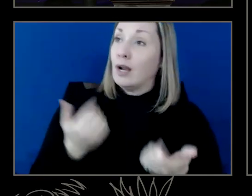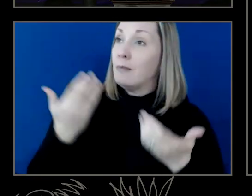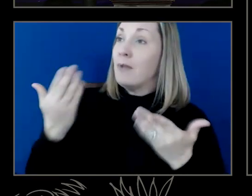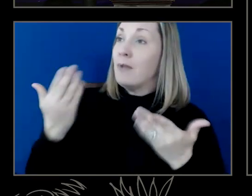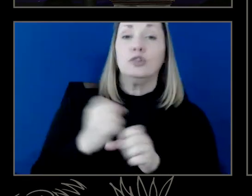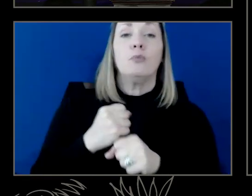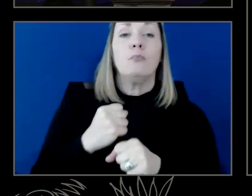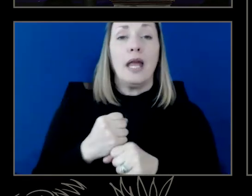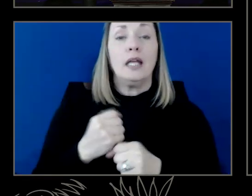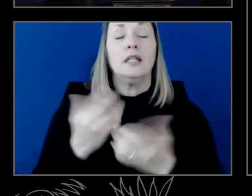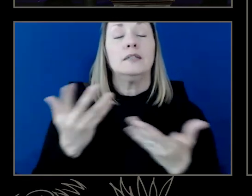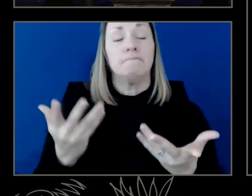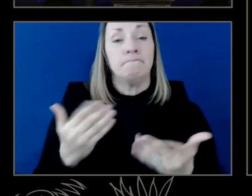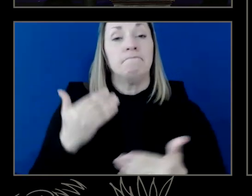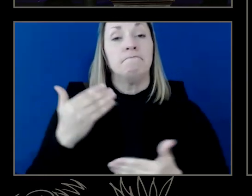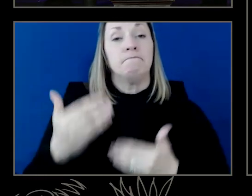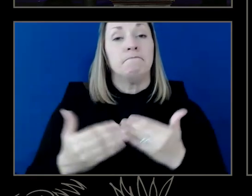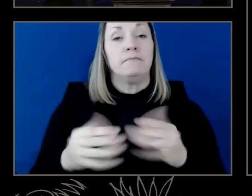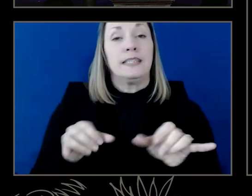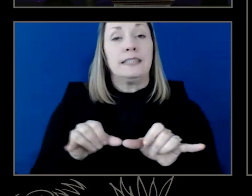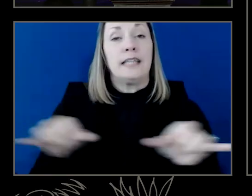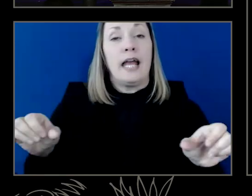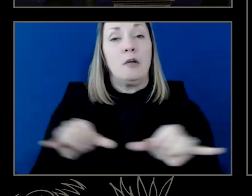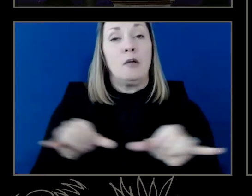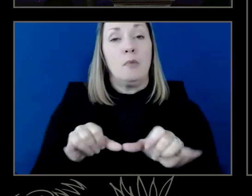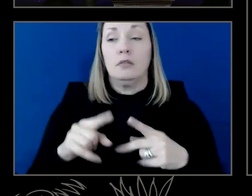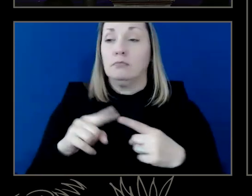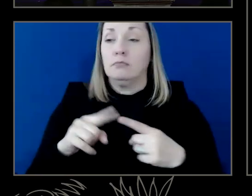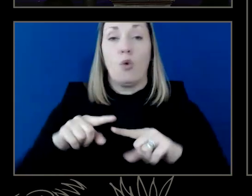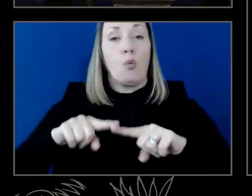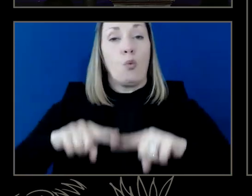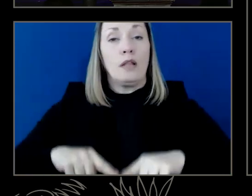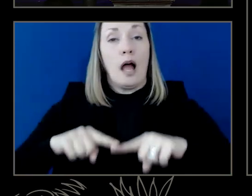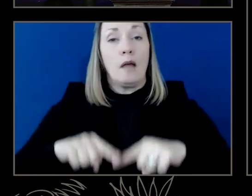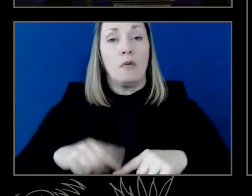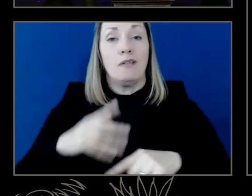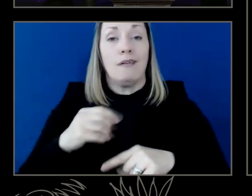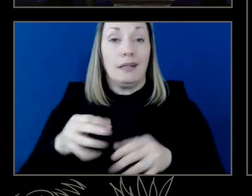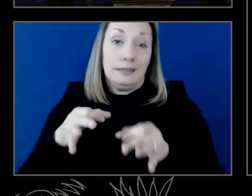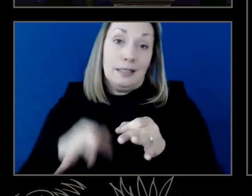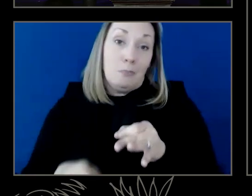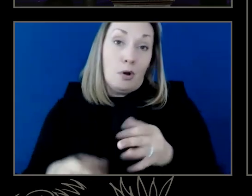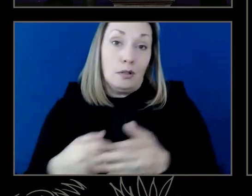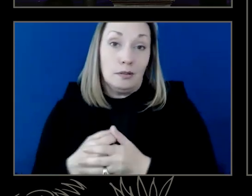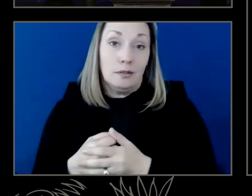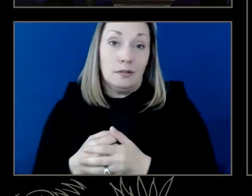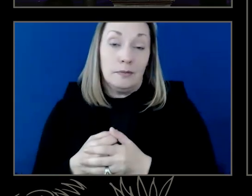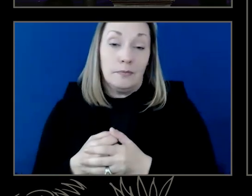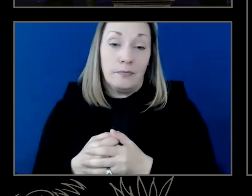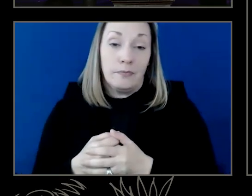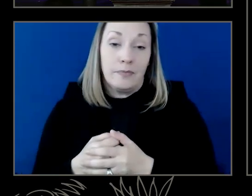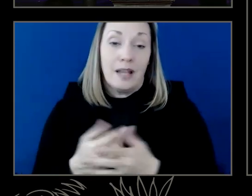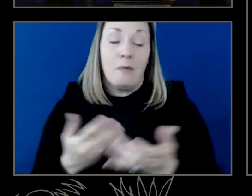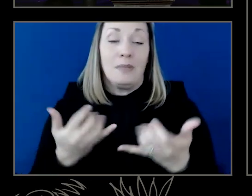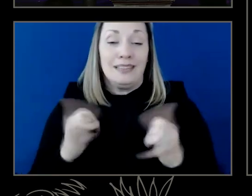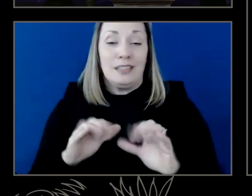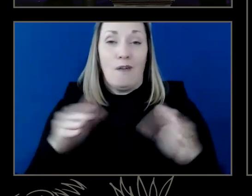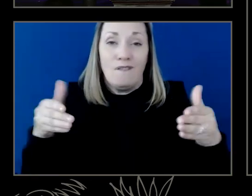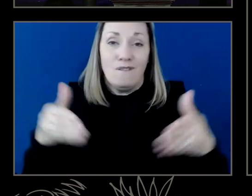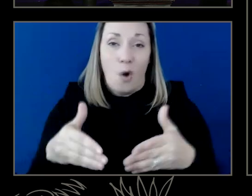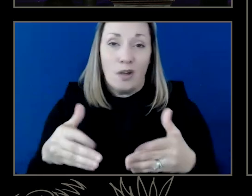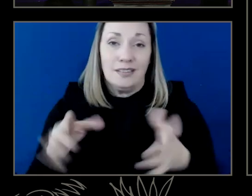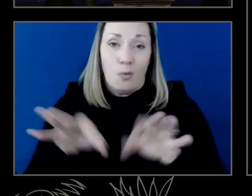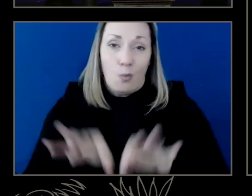it scalable, reliable, and actually simple, while staying focused on what really